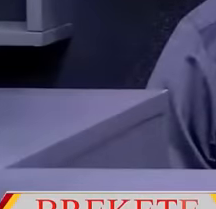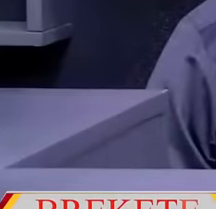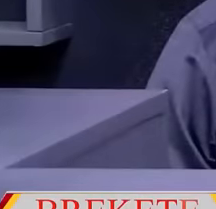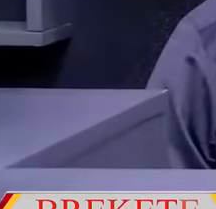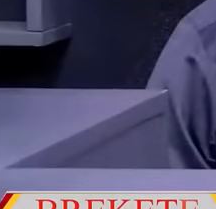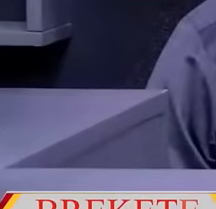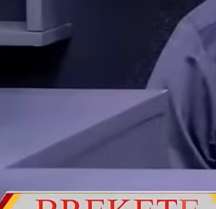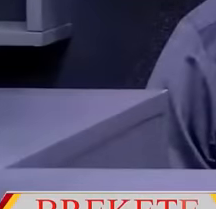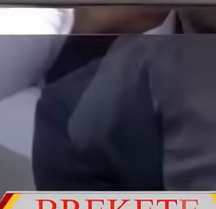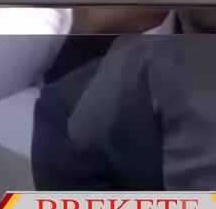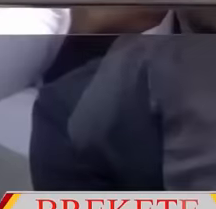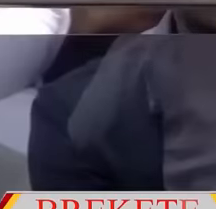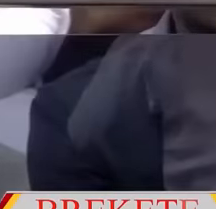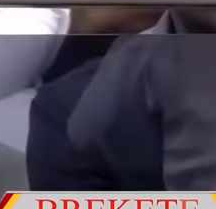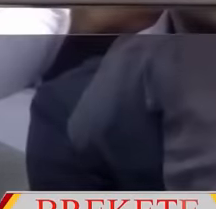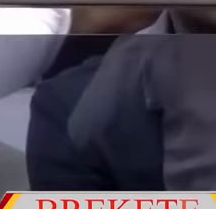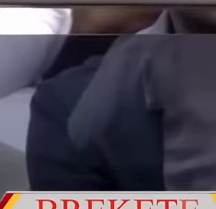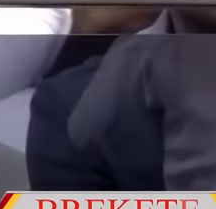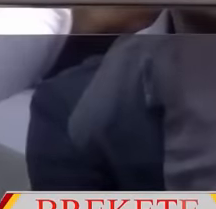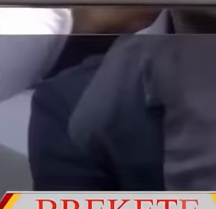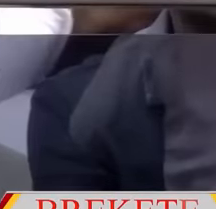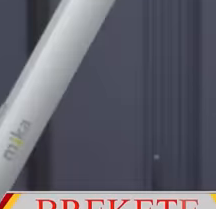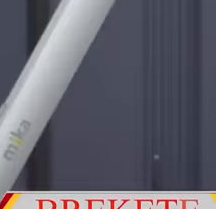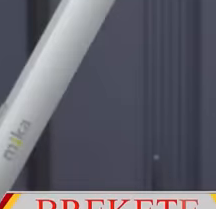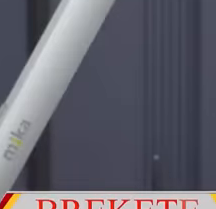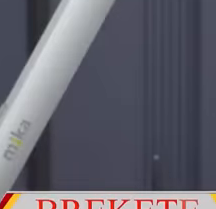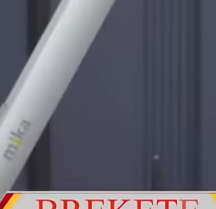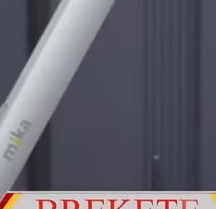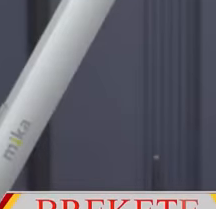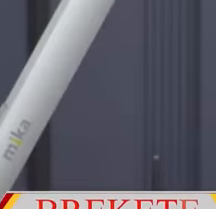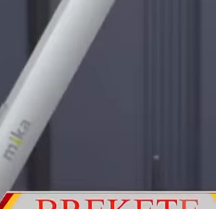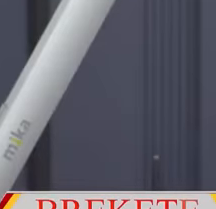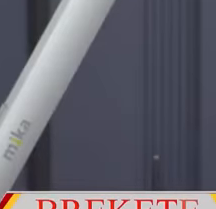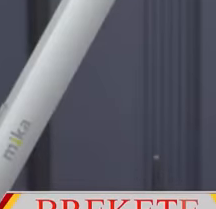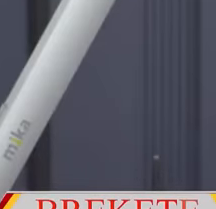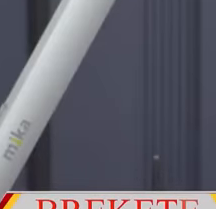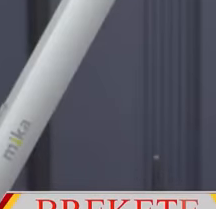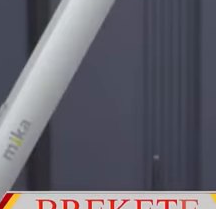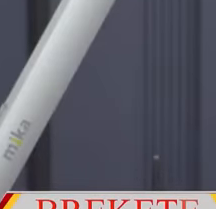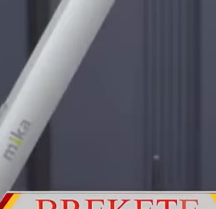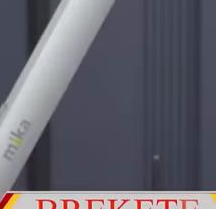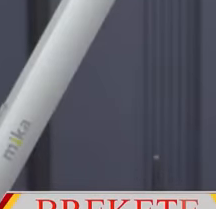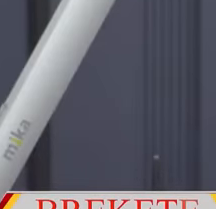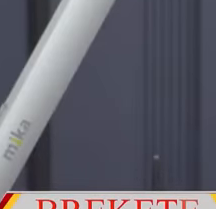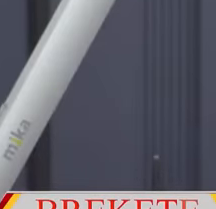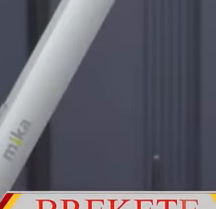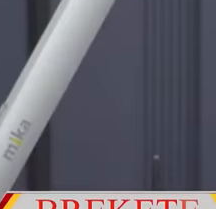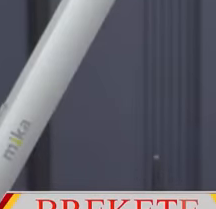234-81-88